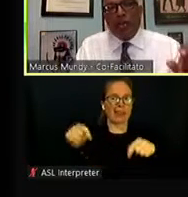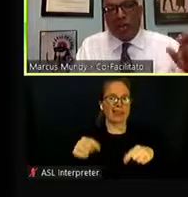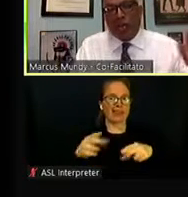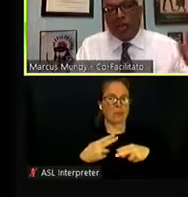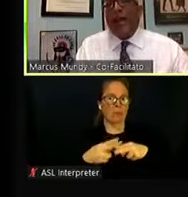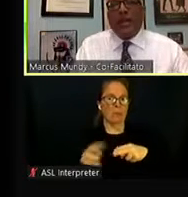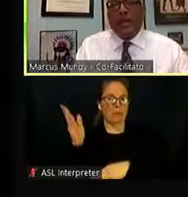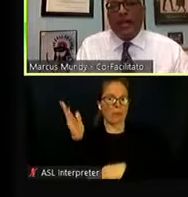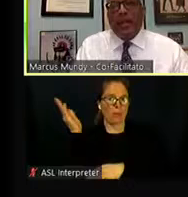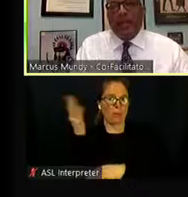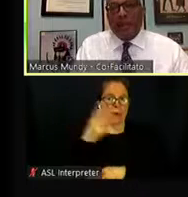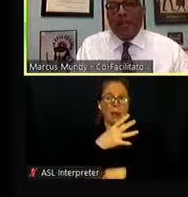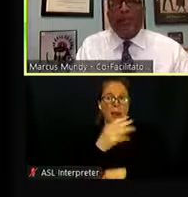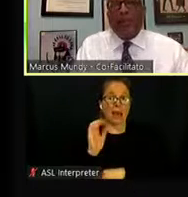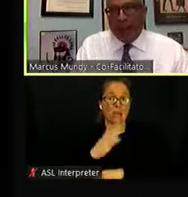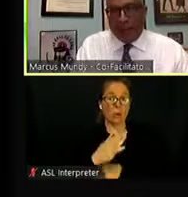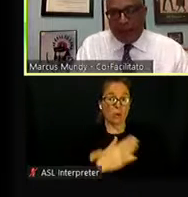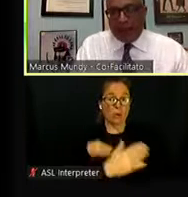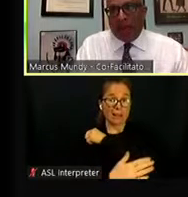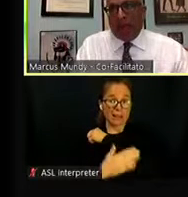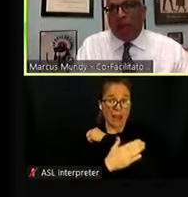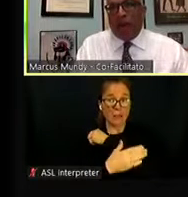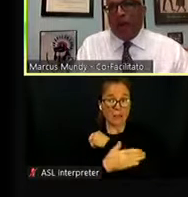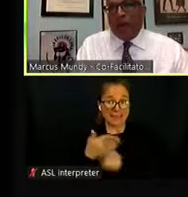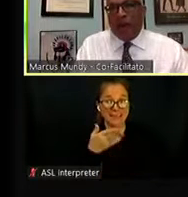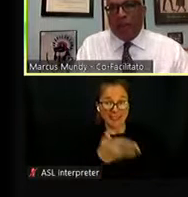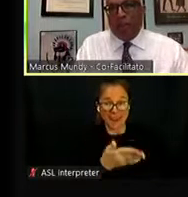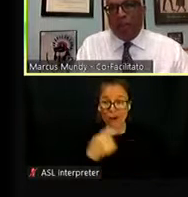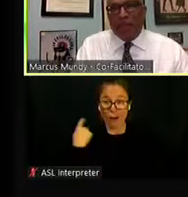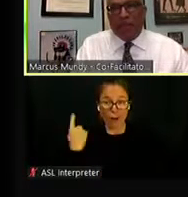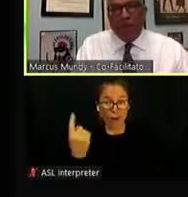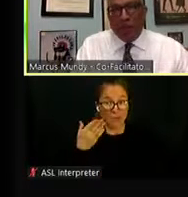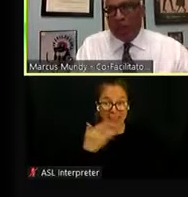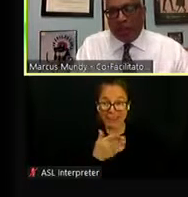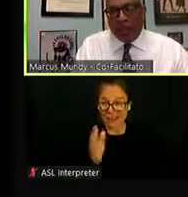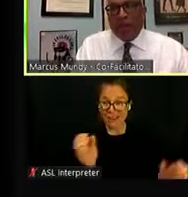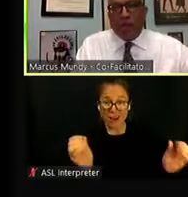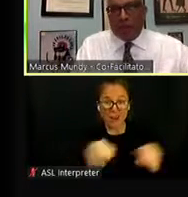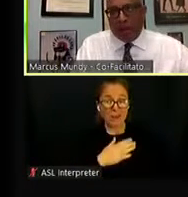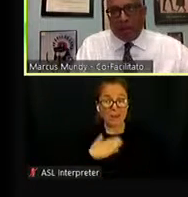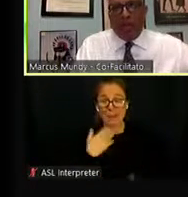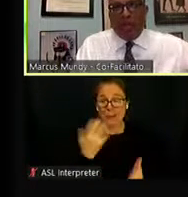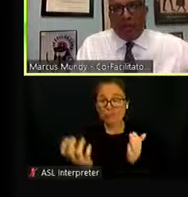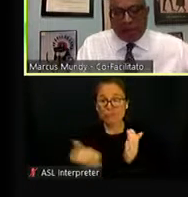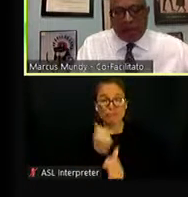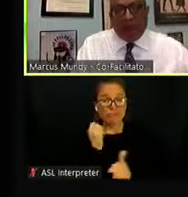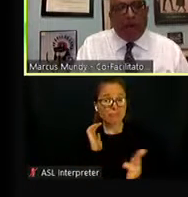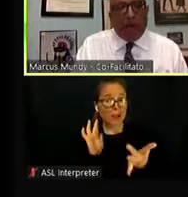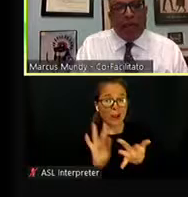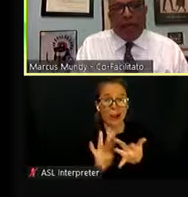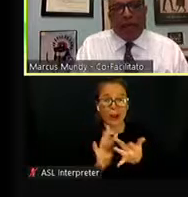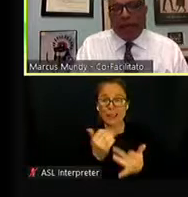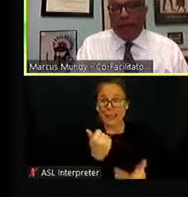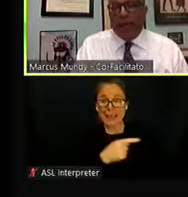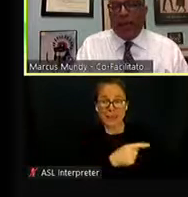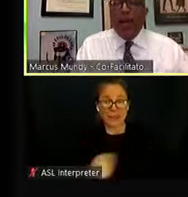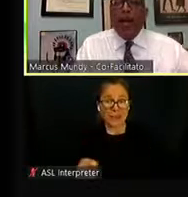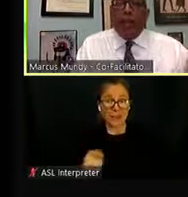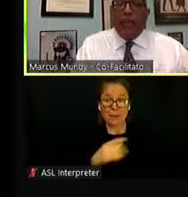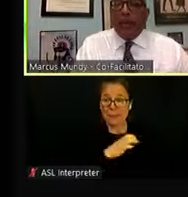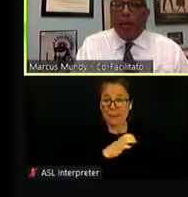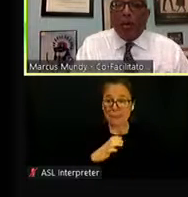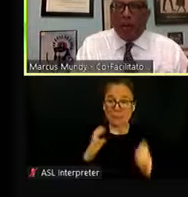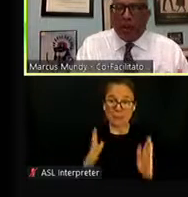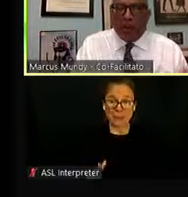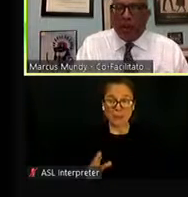but also your county lives in the county. They're there all the time. So please use them, your commissioners, the CFO, everybody at the county,